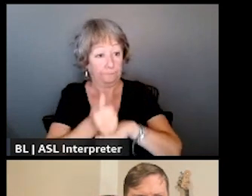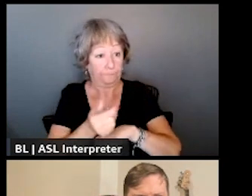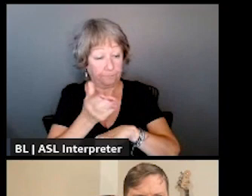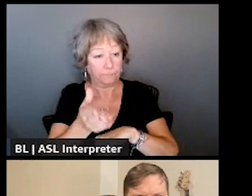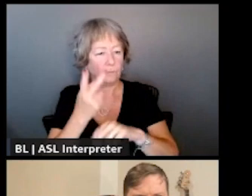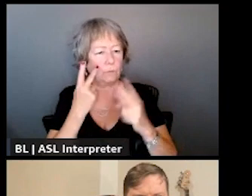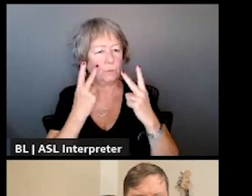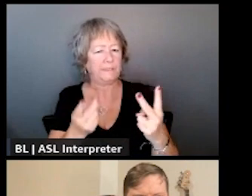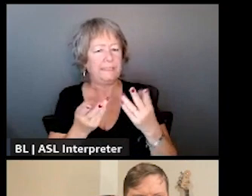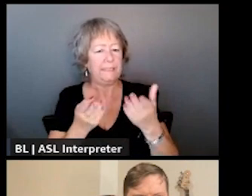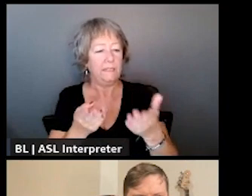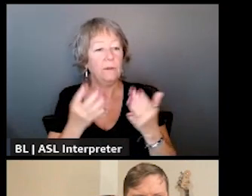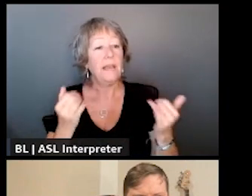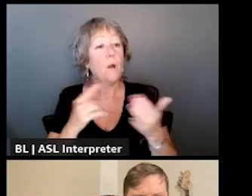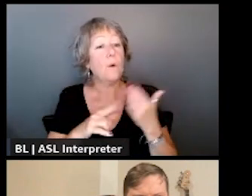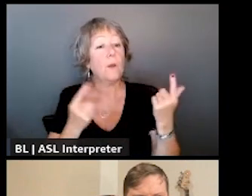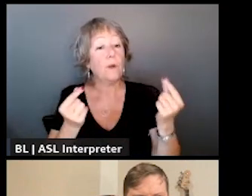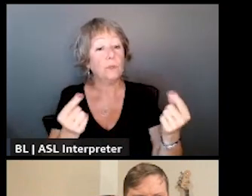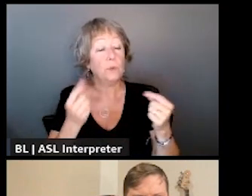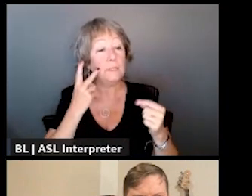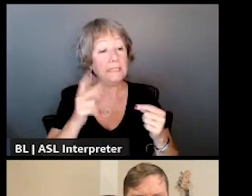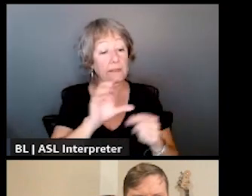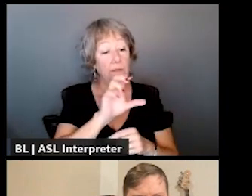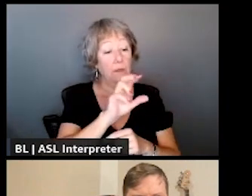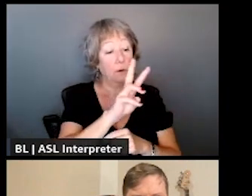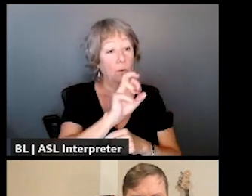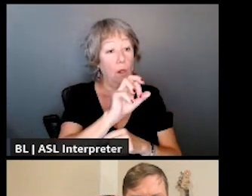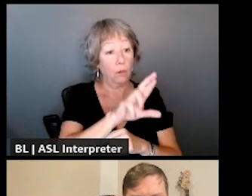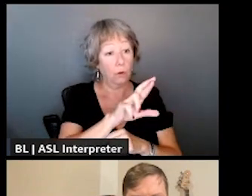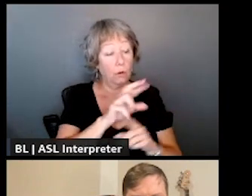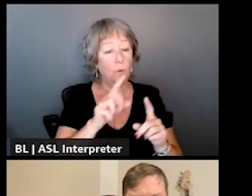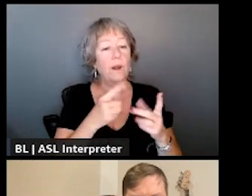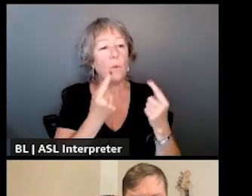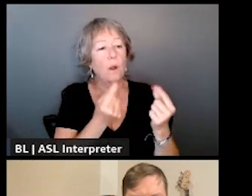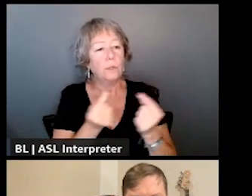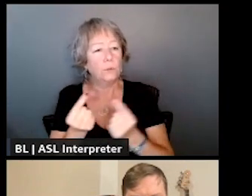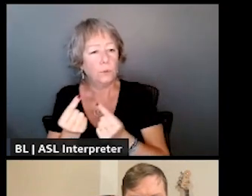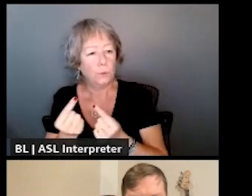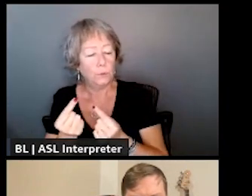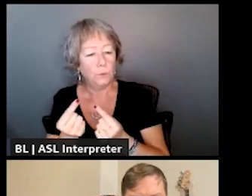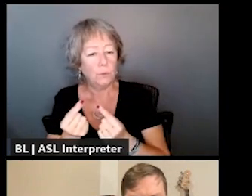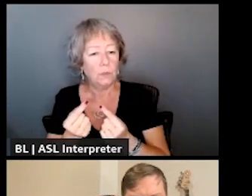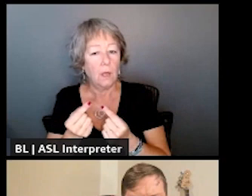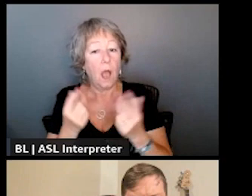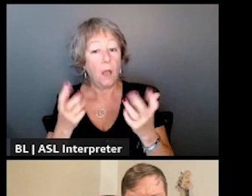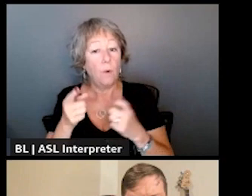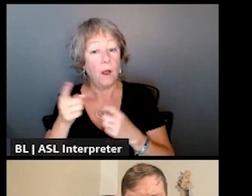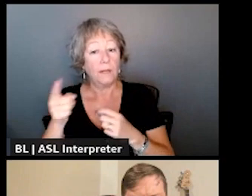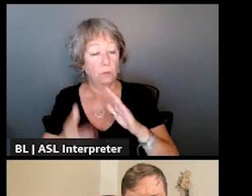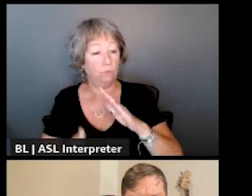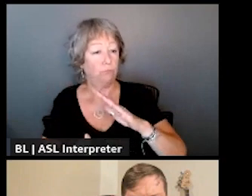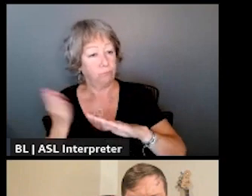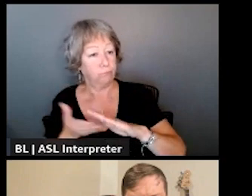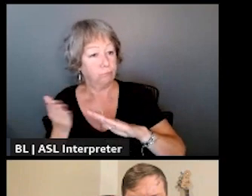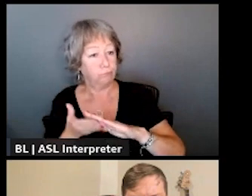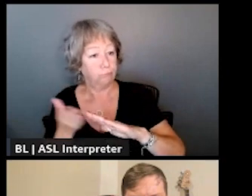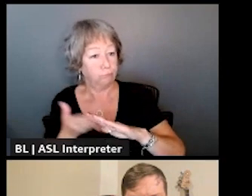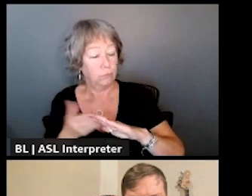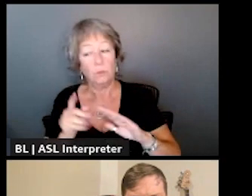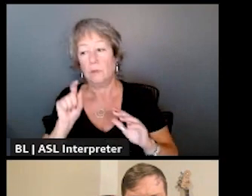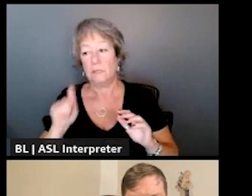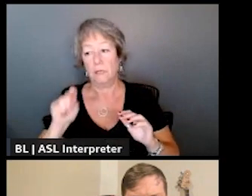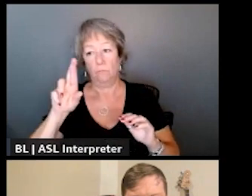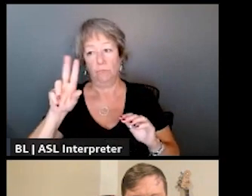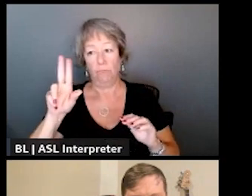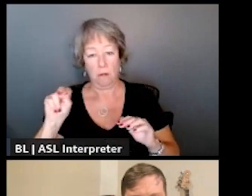now what I want it to do, you're going to see my crawlers. What I want it to do is I want it to run. And what it'll do is it'll actually